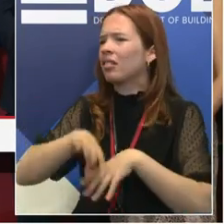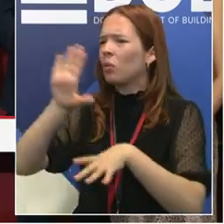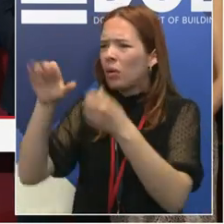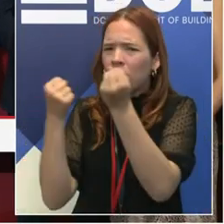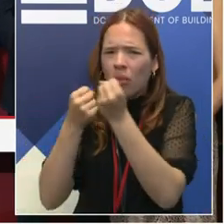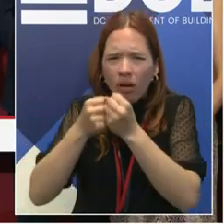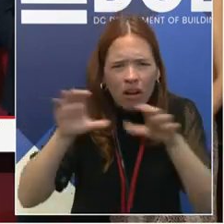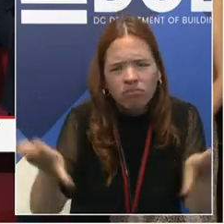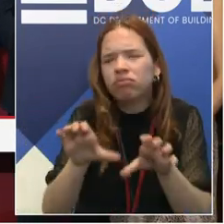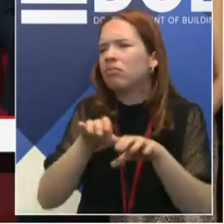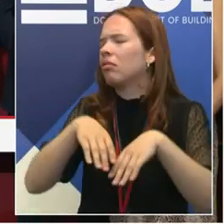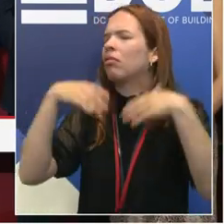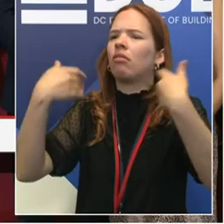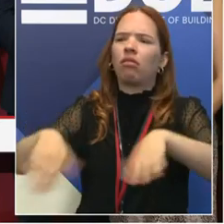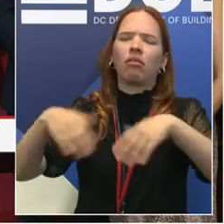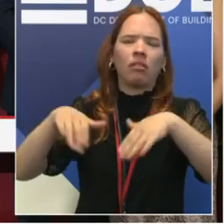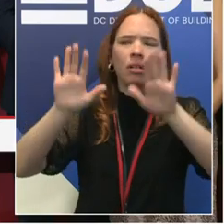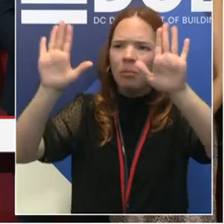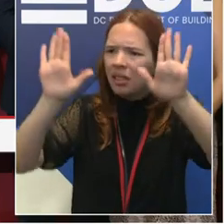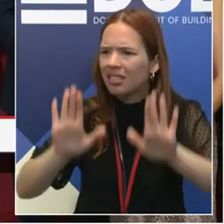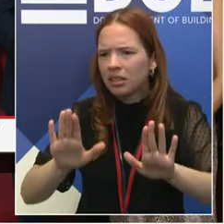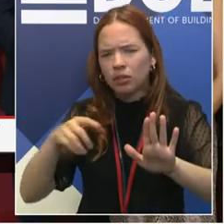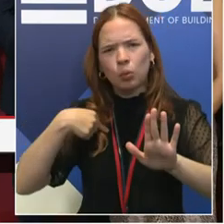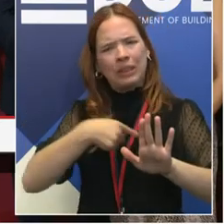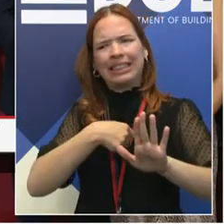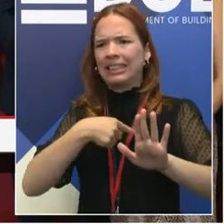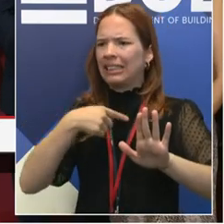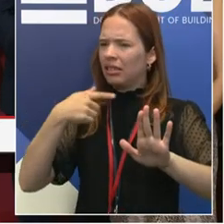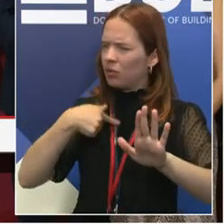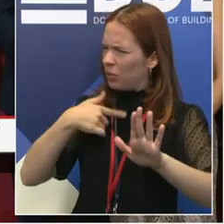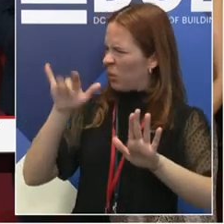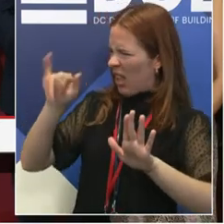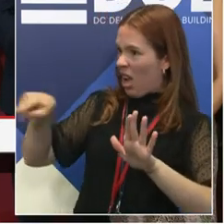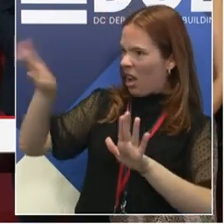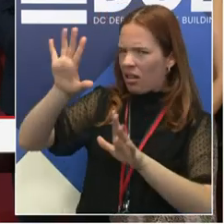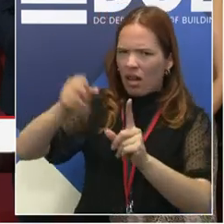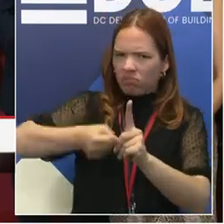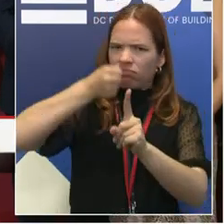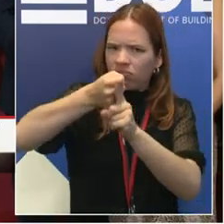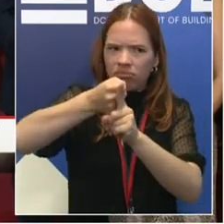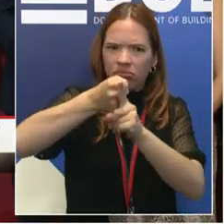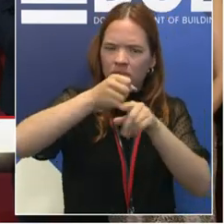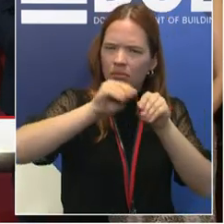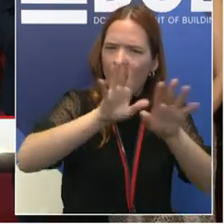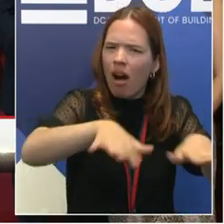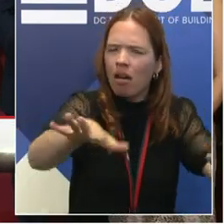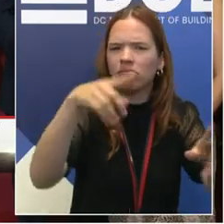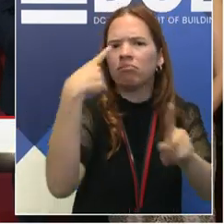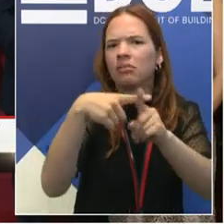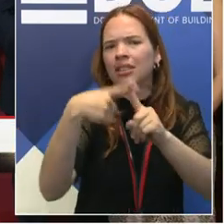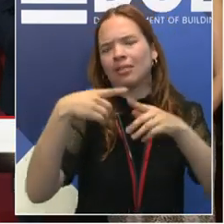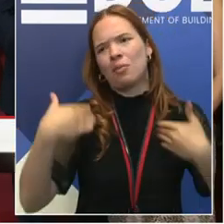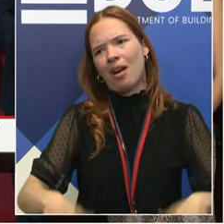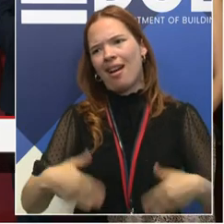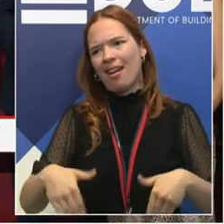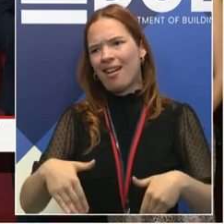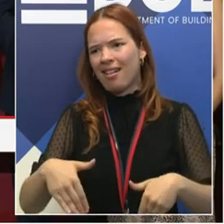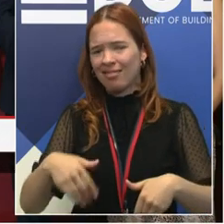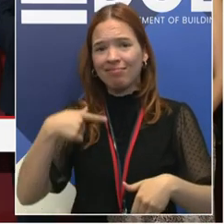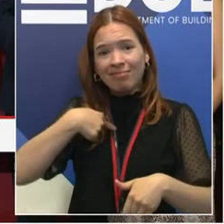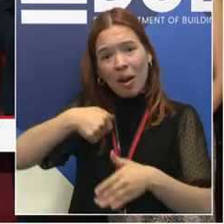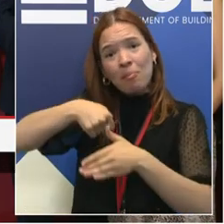city, its citizens, and the business community. I'm a native Washingtonian, go back a couple generations. I'm born and raised